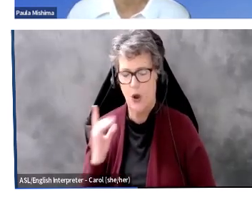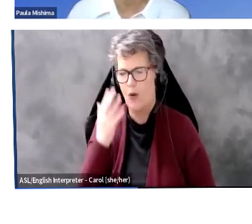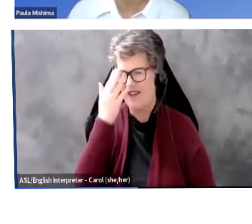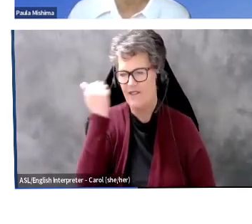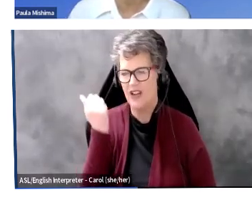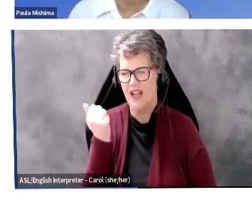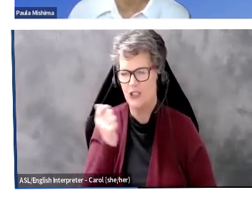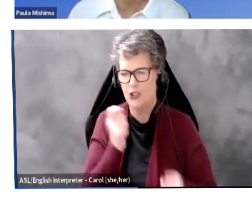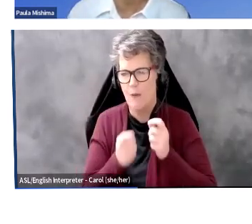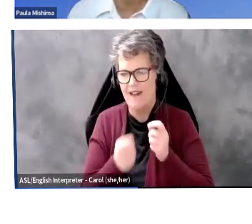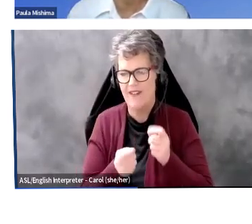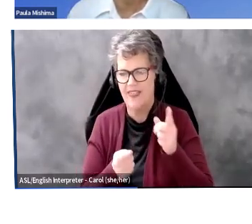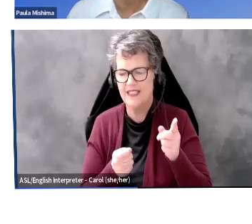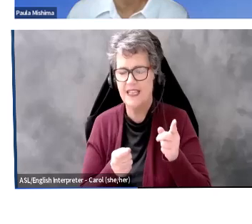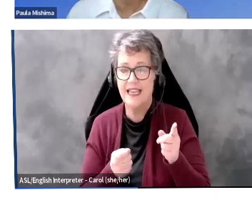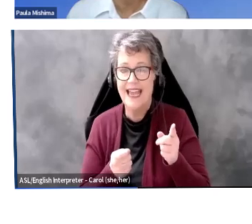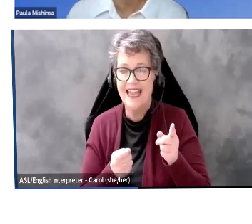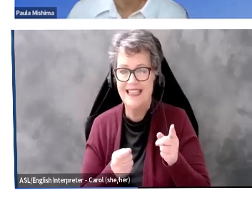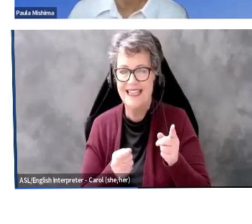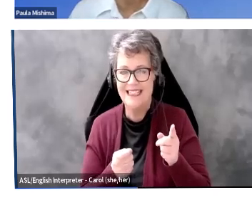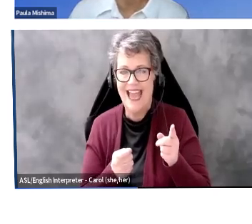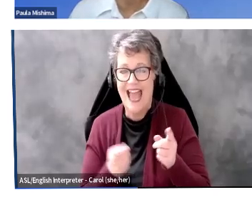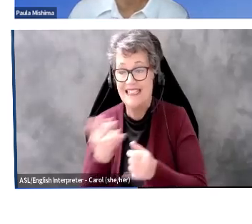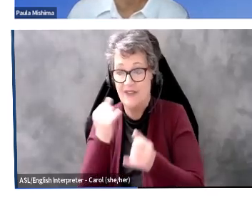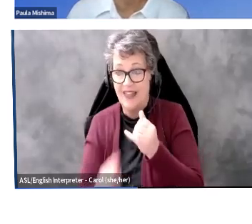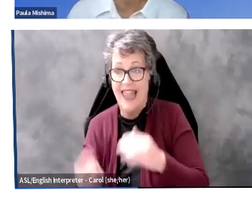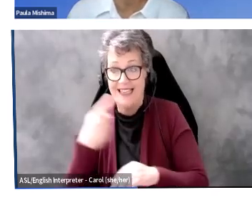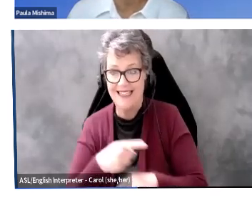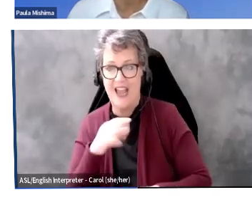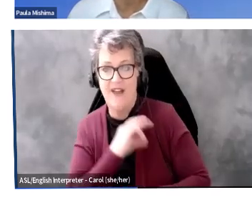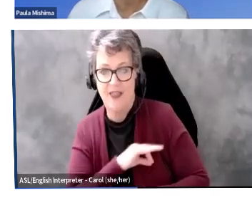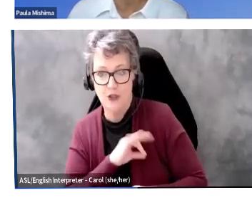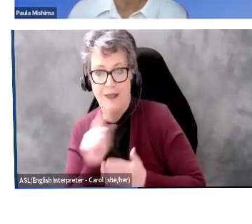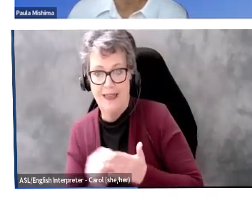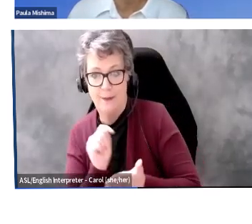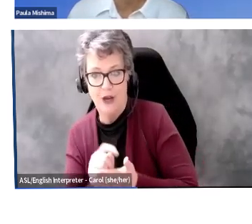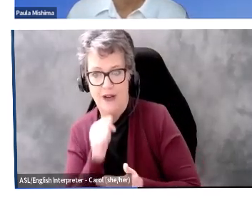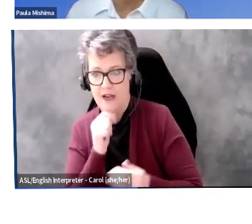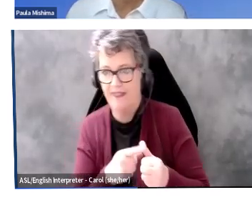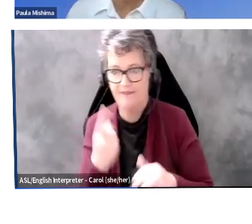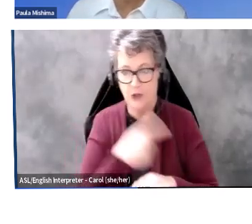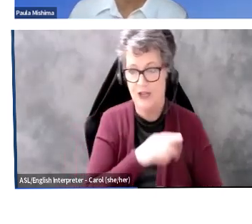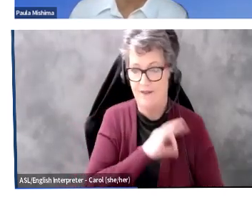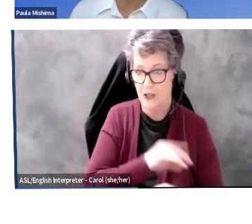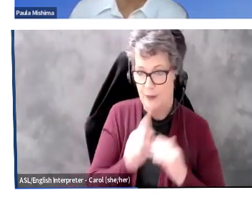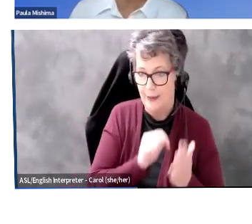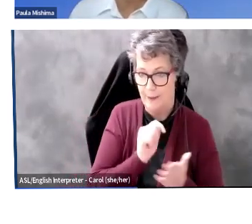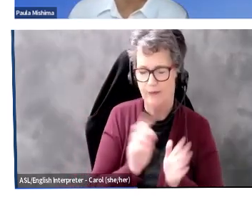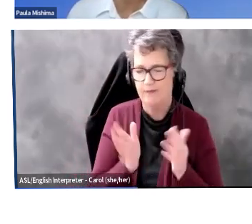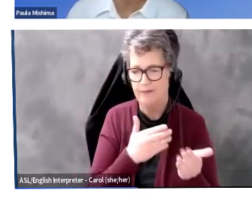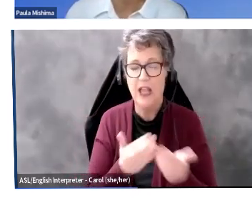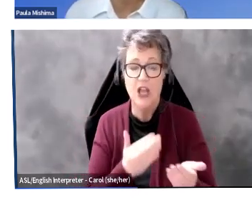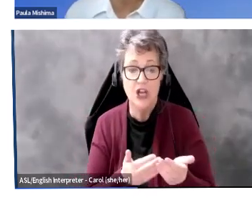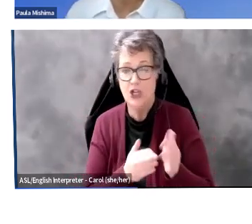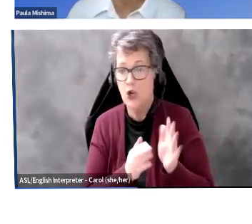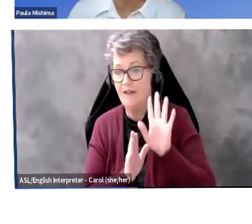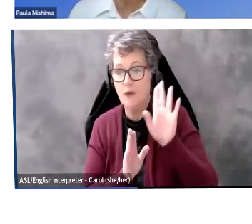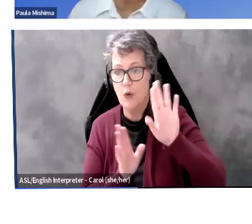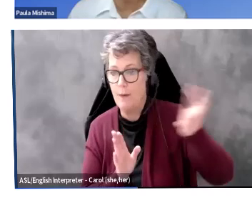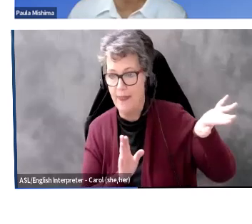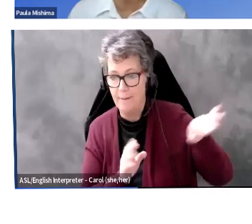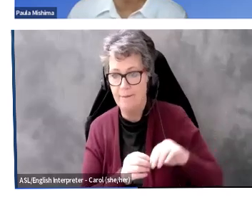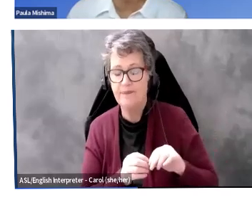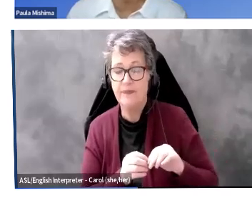to modify this. Is actually as of the last day of the eligibility period, not the first. But regardless, you don't have to worry about that,